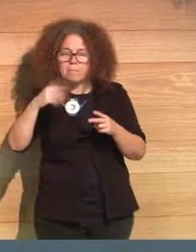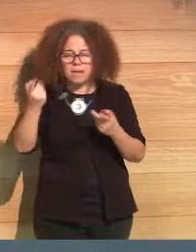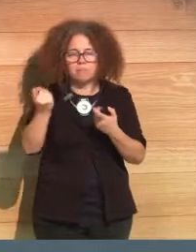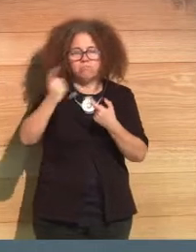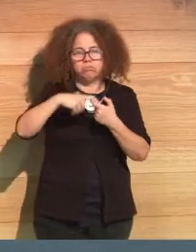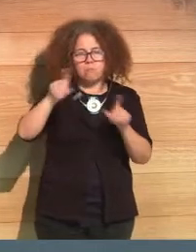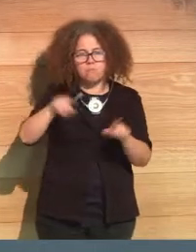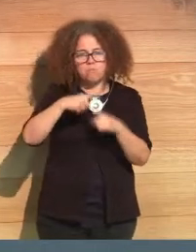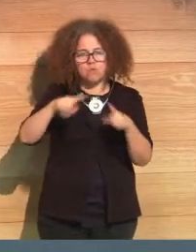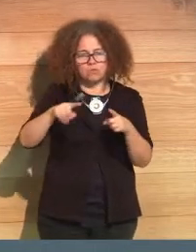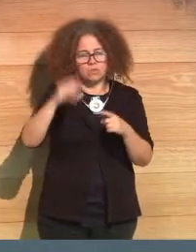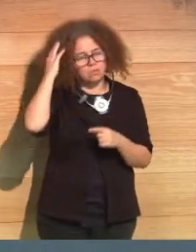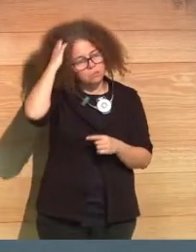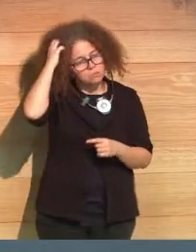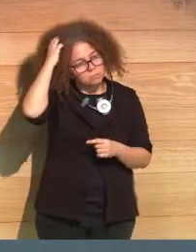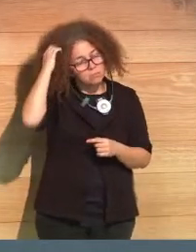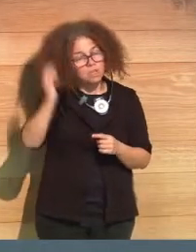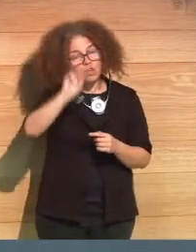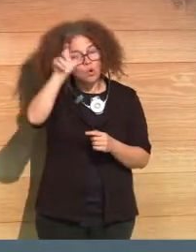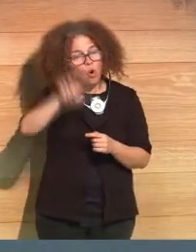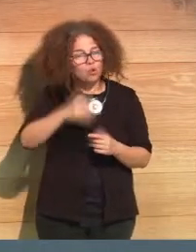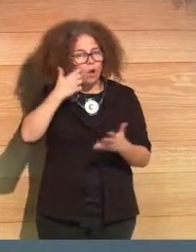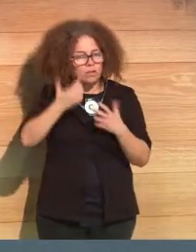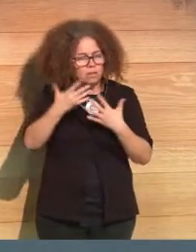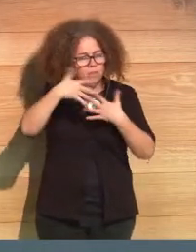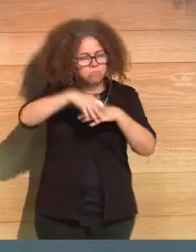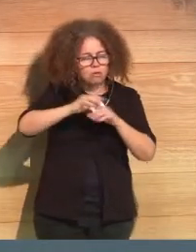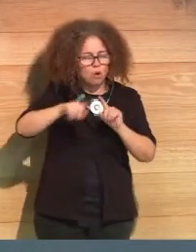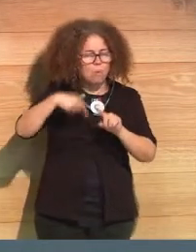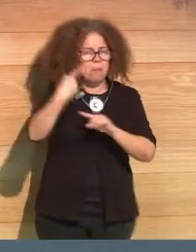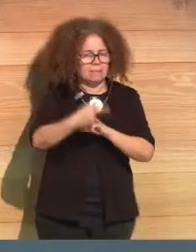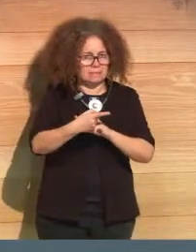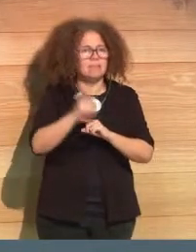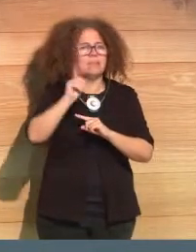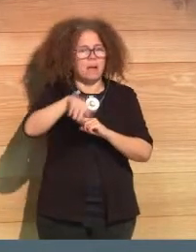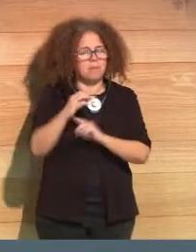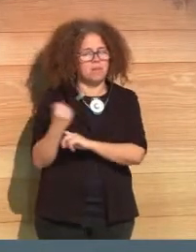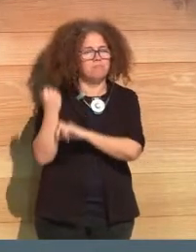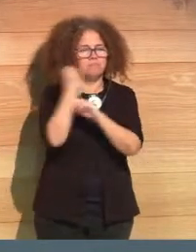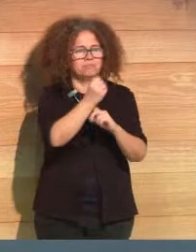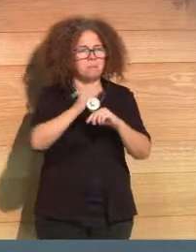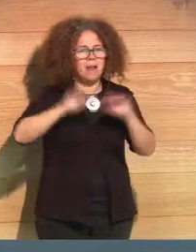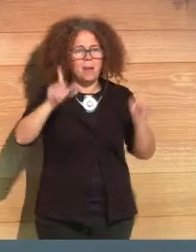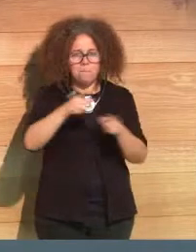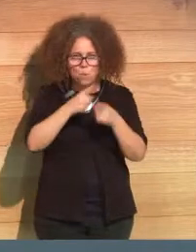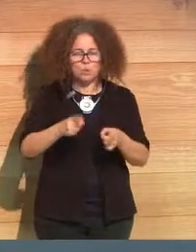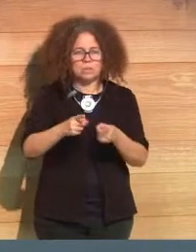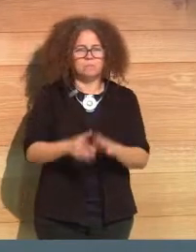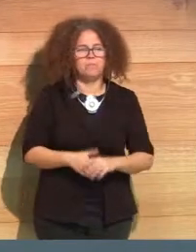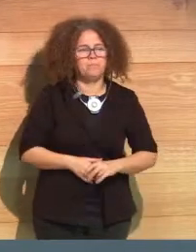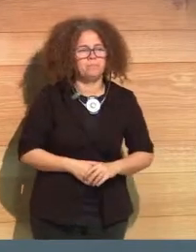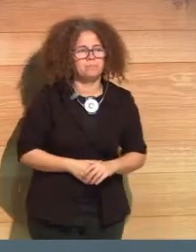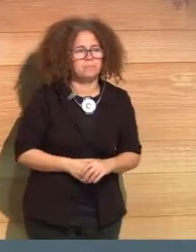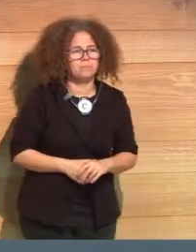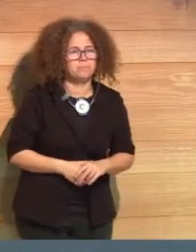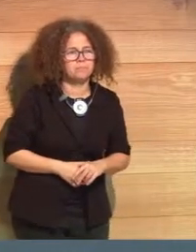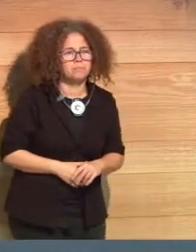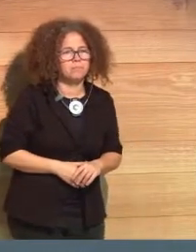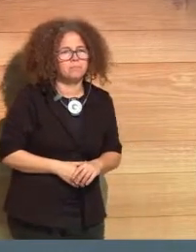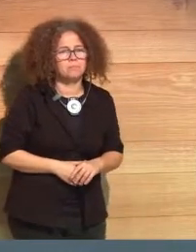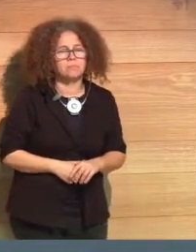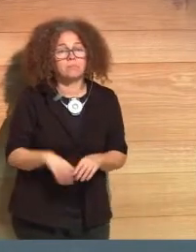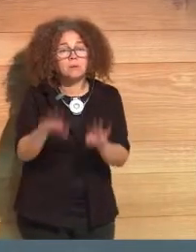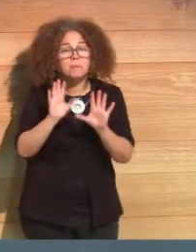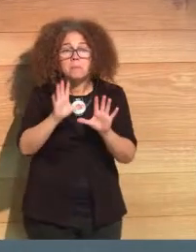exhibition. And Paul Gebanezam again. But this label Subtext, which is run by my friend